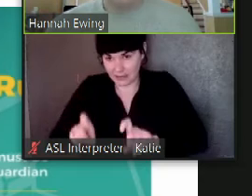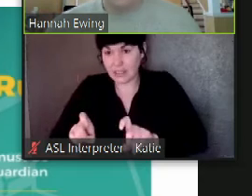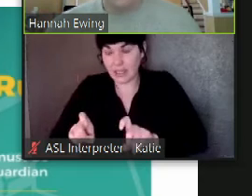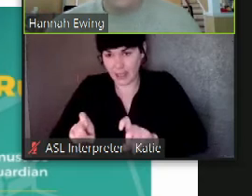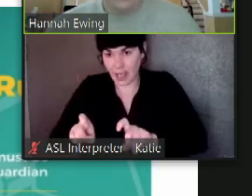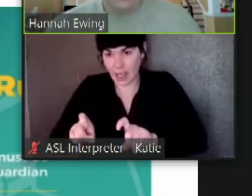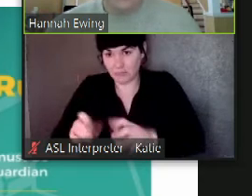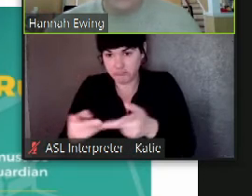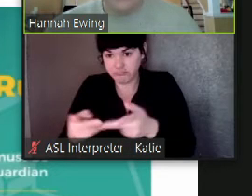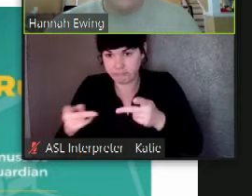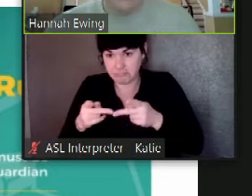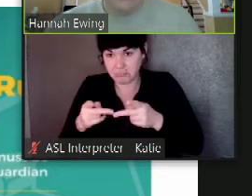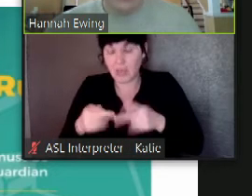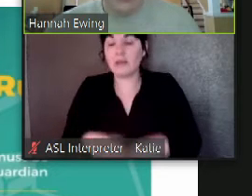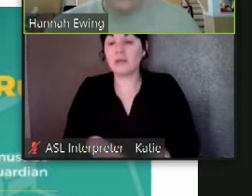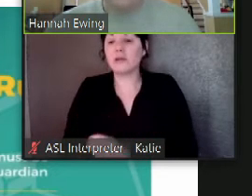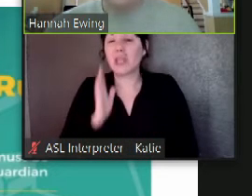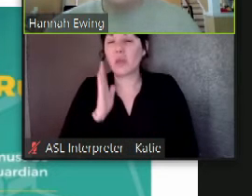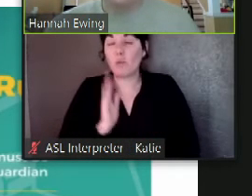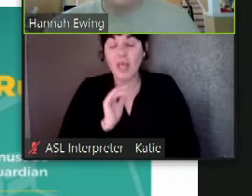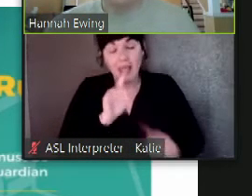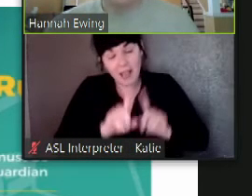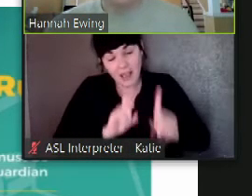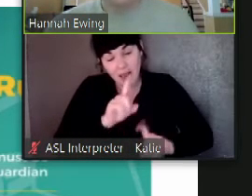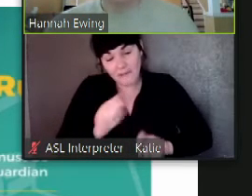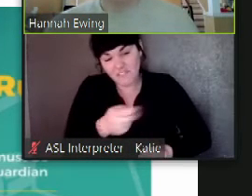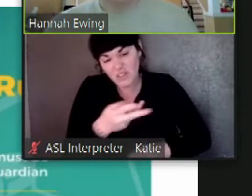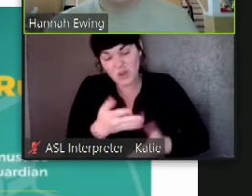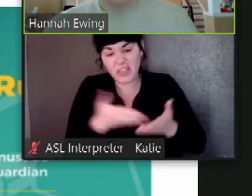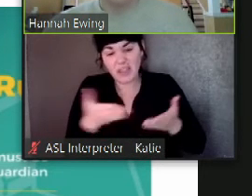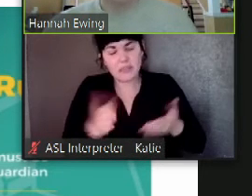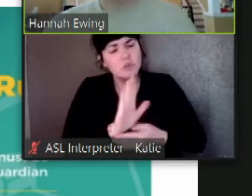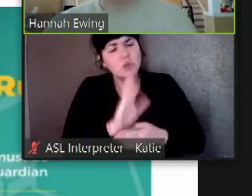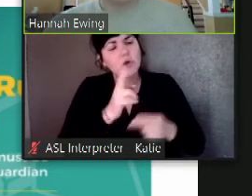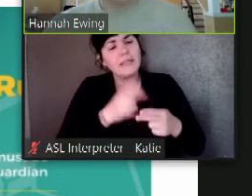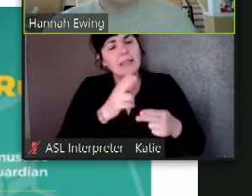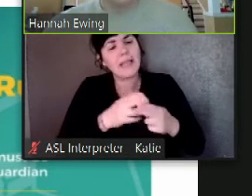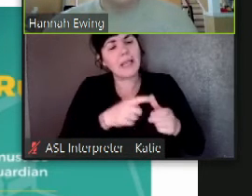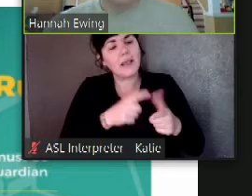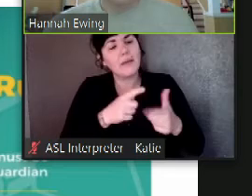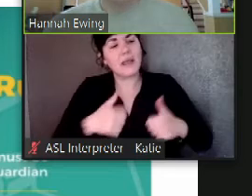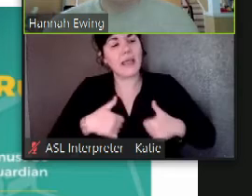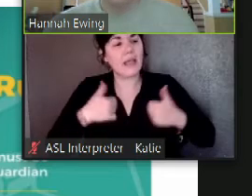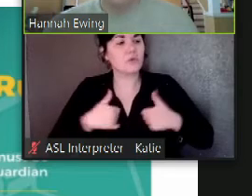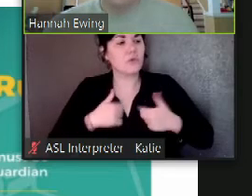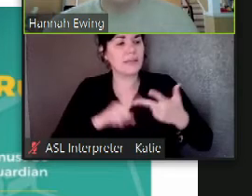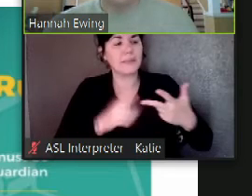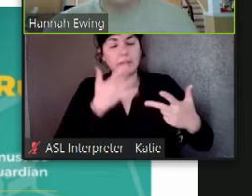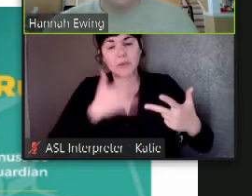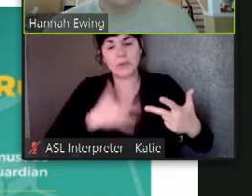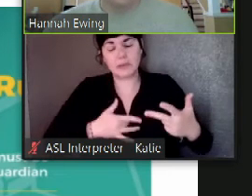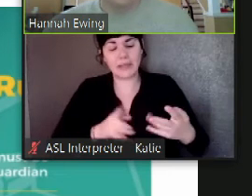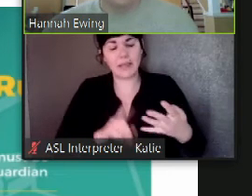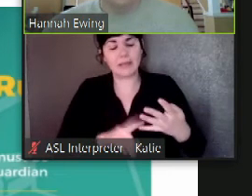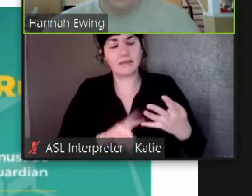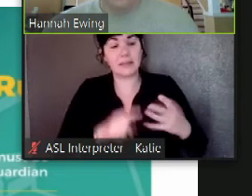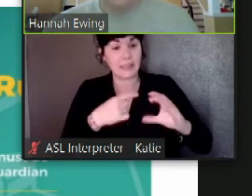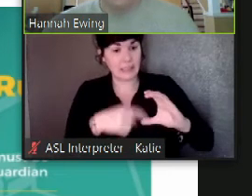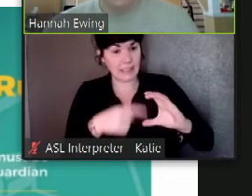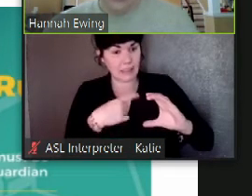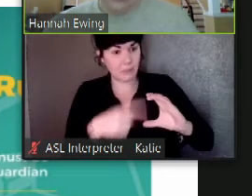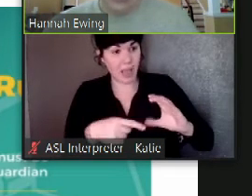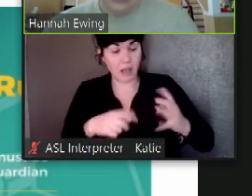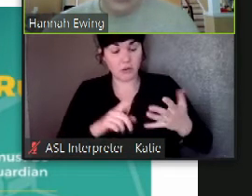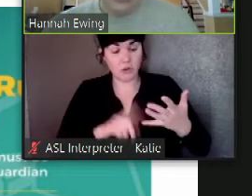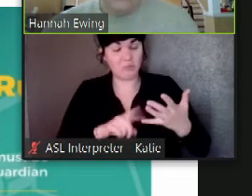They will ask you a couple pieces of information like your name, address, date of birth, phone number, email, and if you've ever had a previous allergic reaction